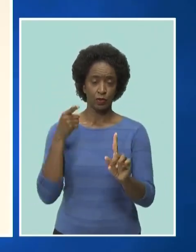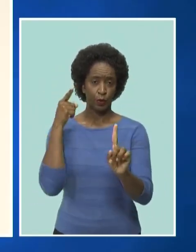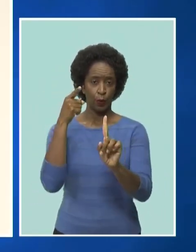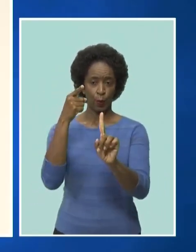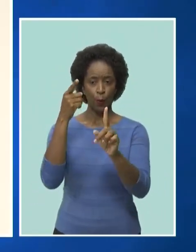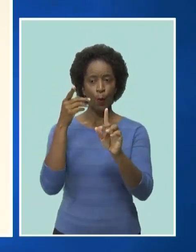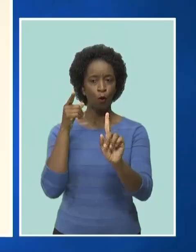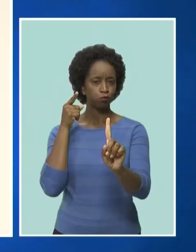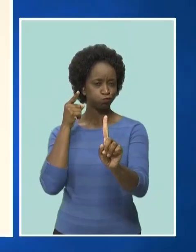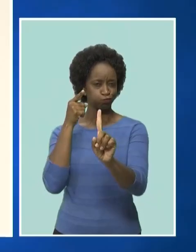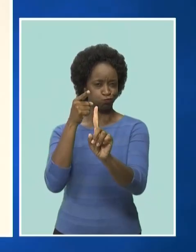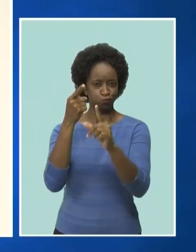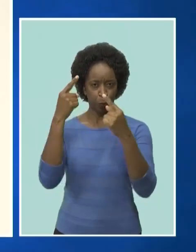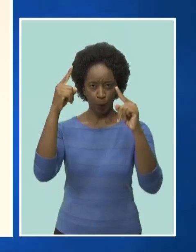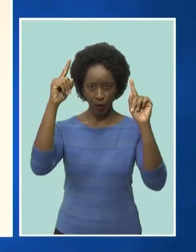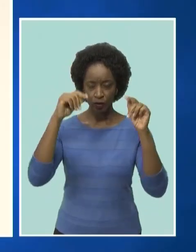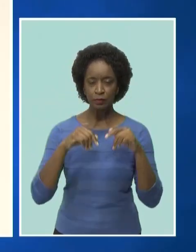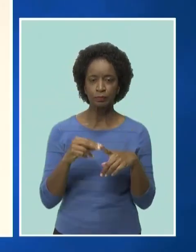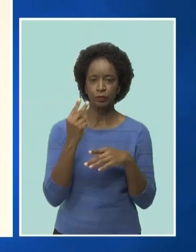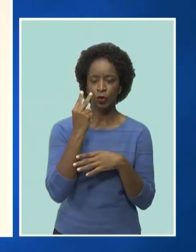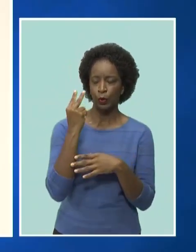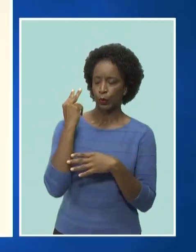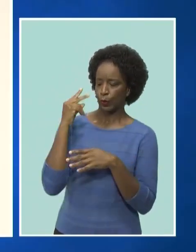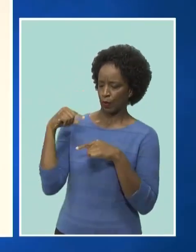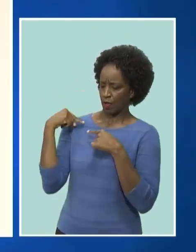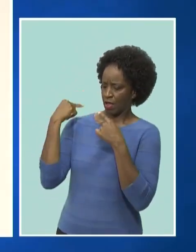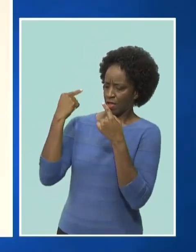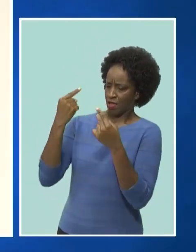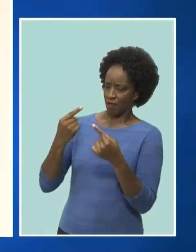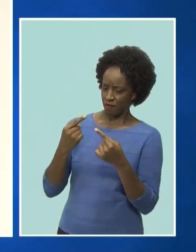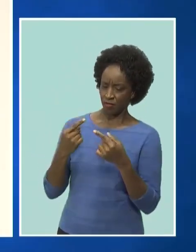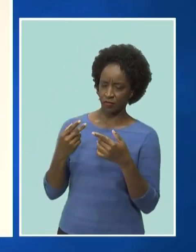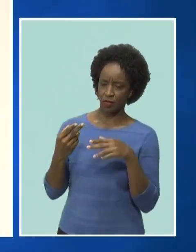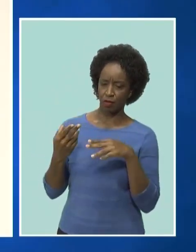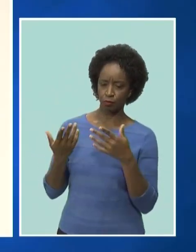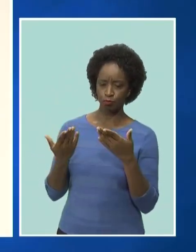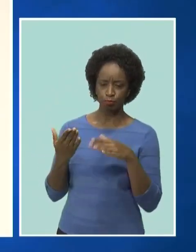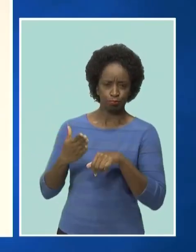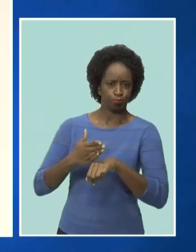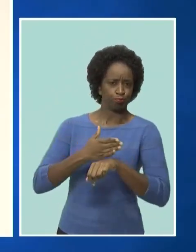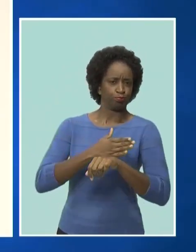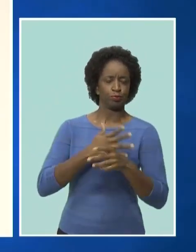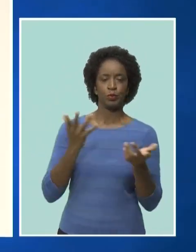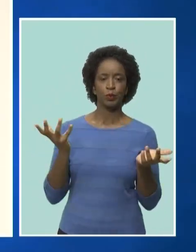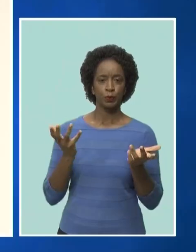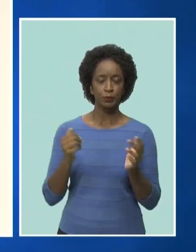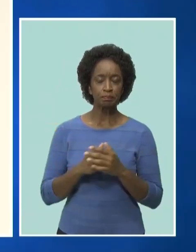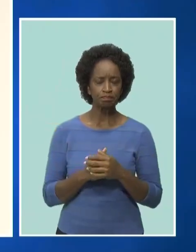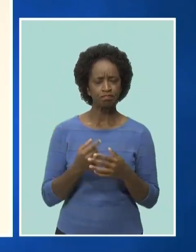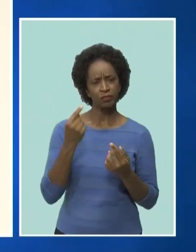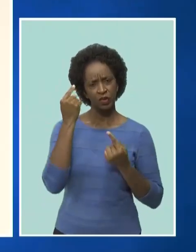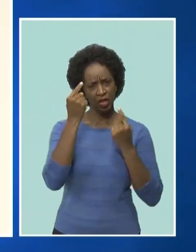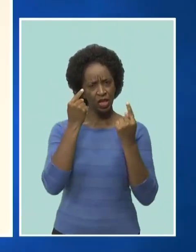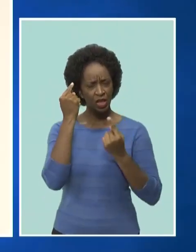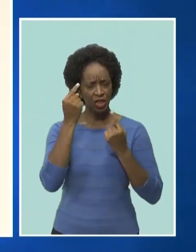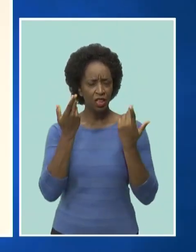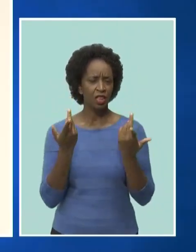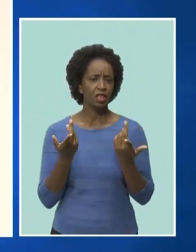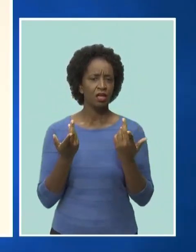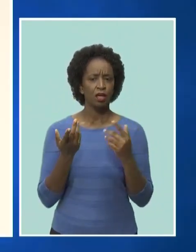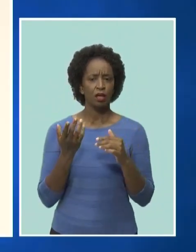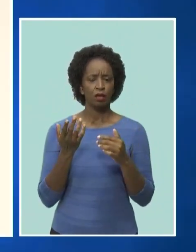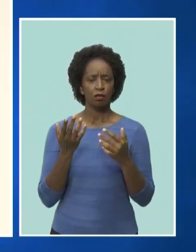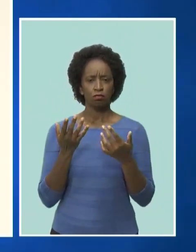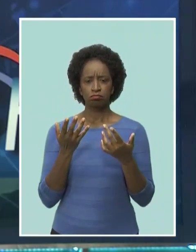from, what you have achieved, a time for critical perspective, what is required to move the unit forward for the next